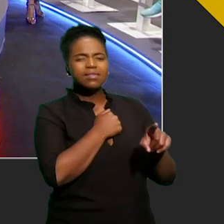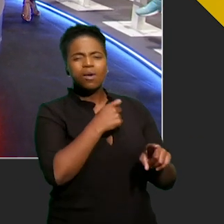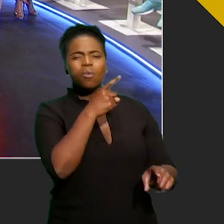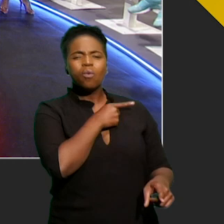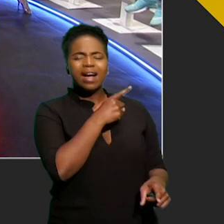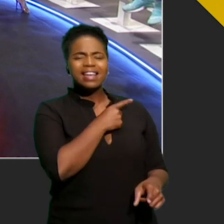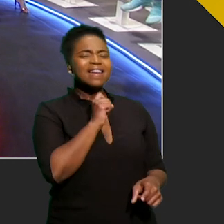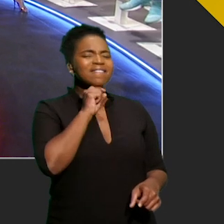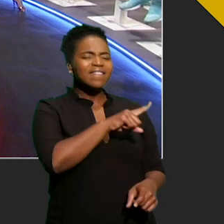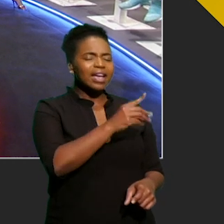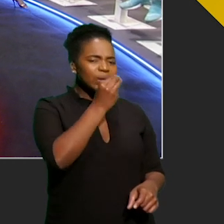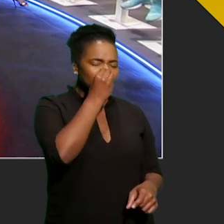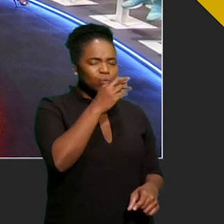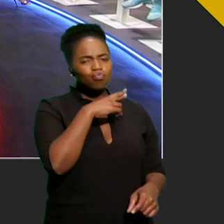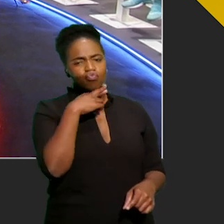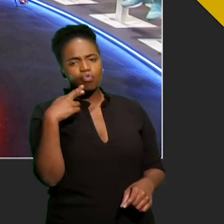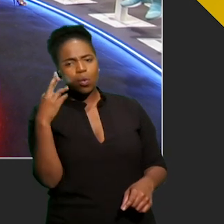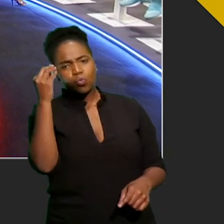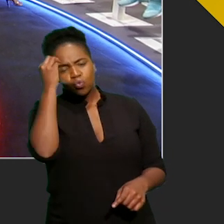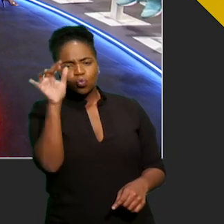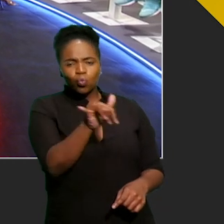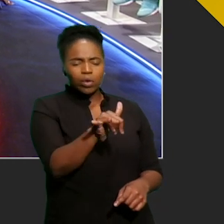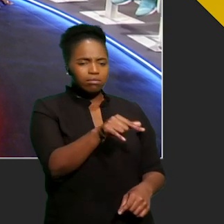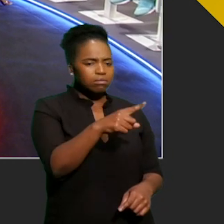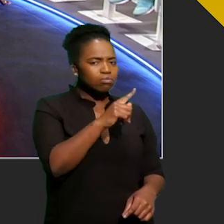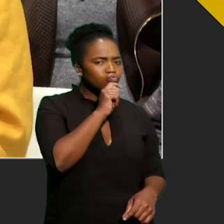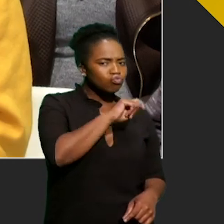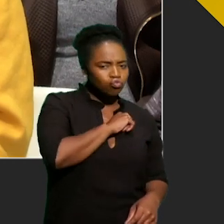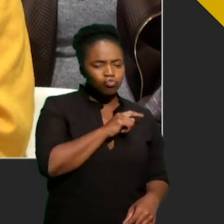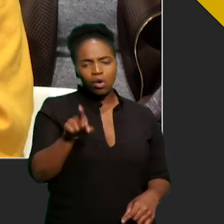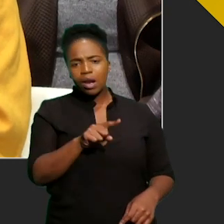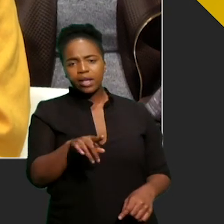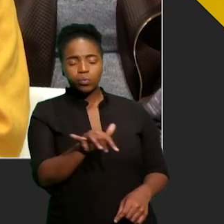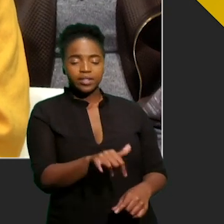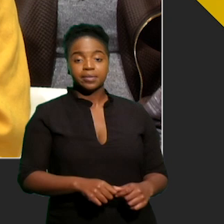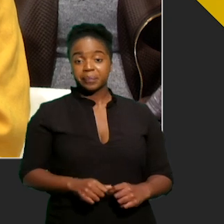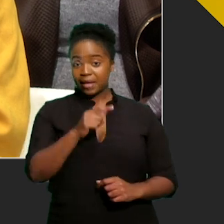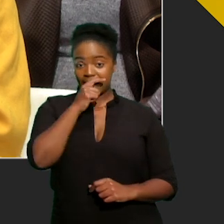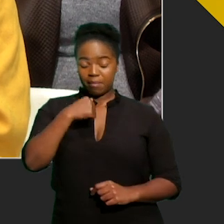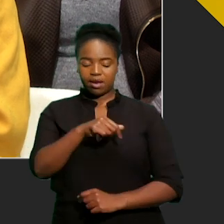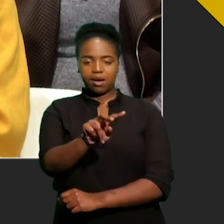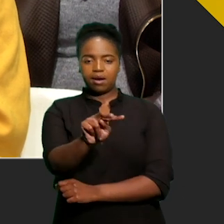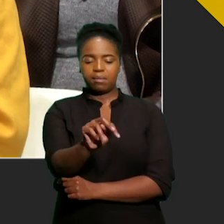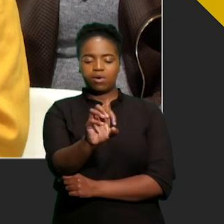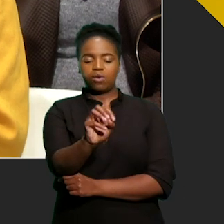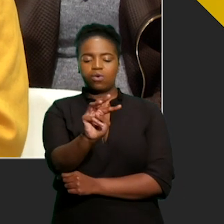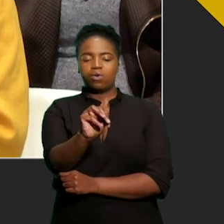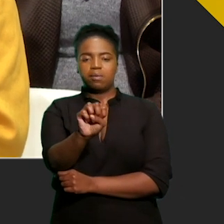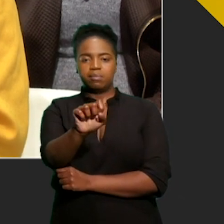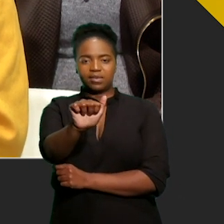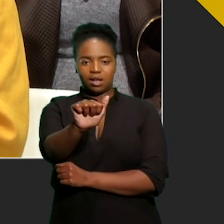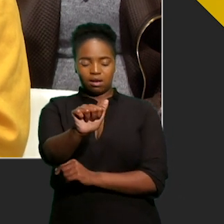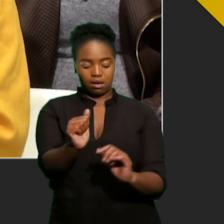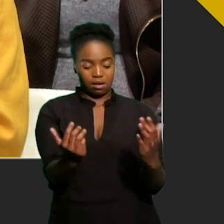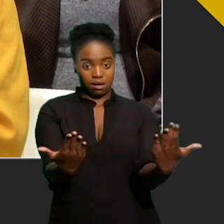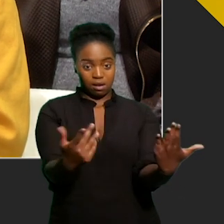makes fake news and real news? How do you differentiate between the two, sesi? Kamala Munomsa. So you can differentiate between